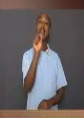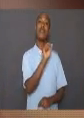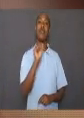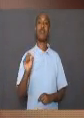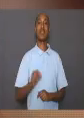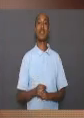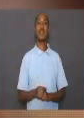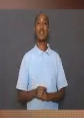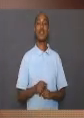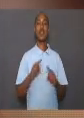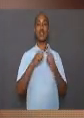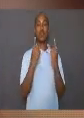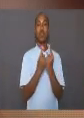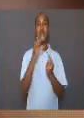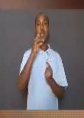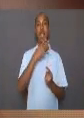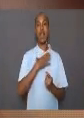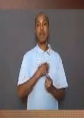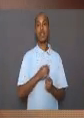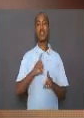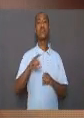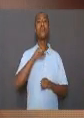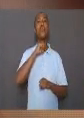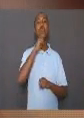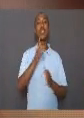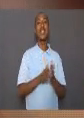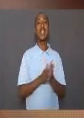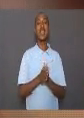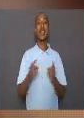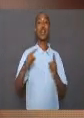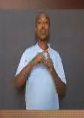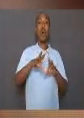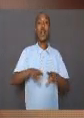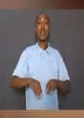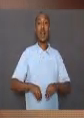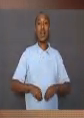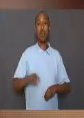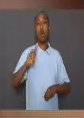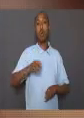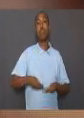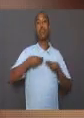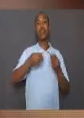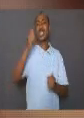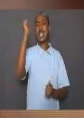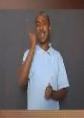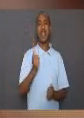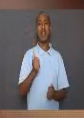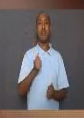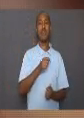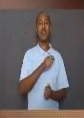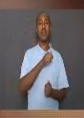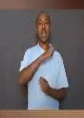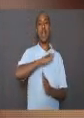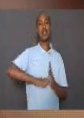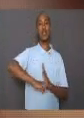Therefore, the noble gases do not need to attract or lose any of their